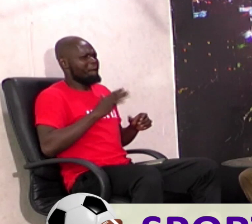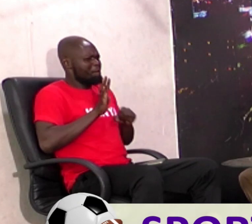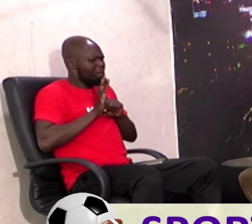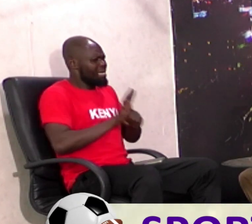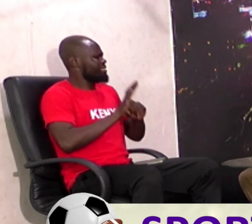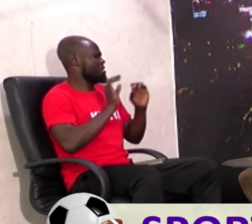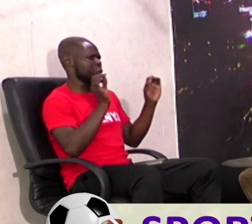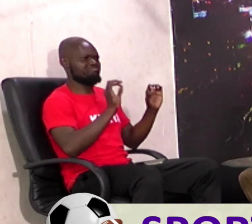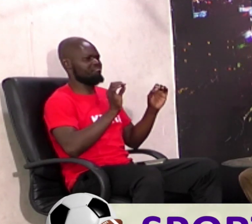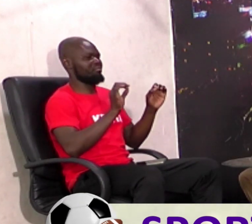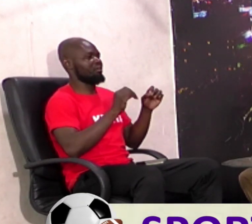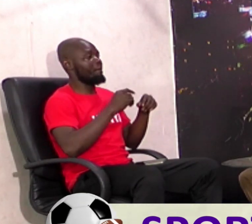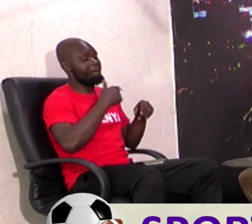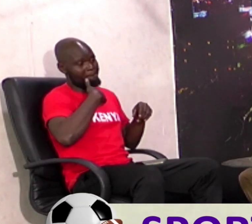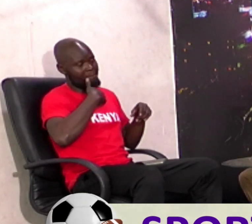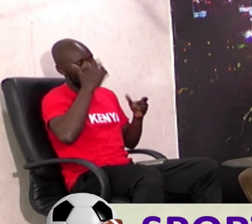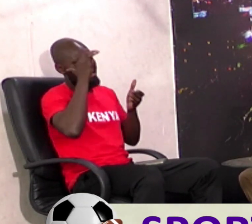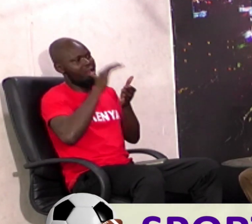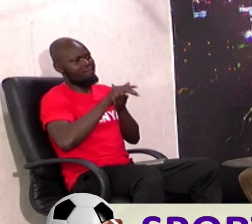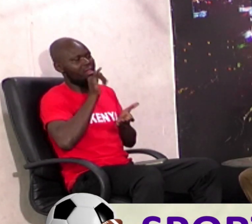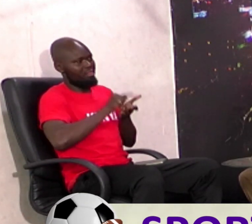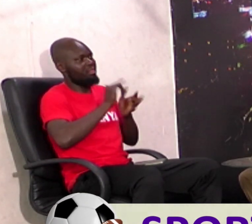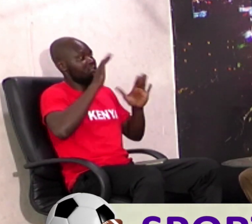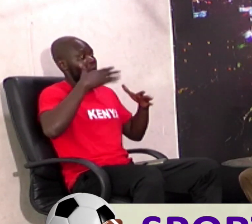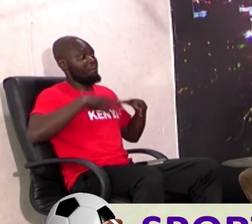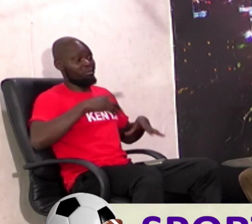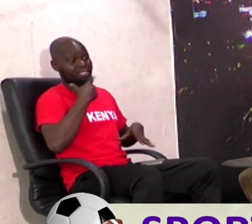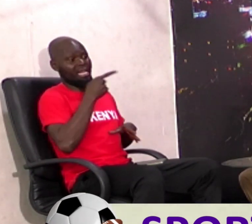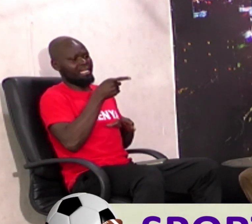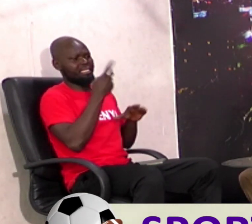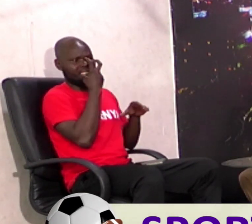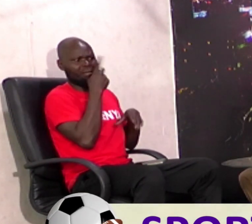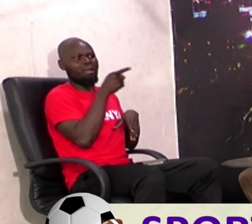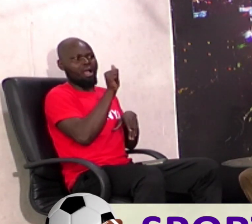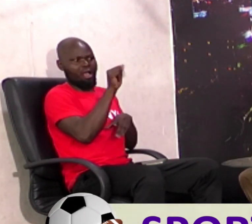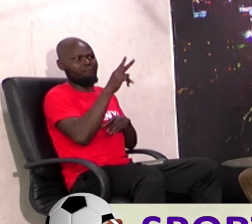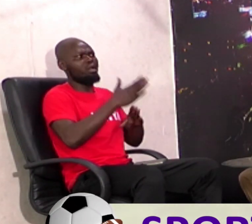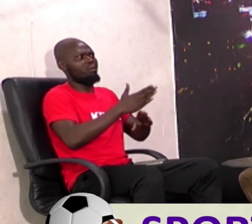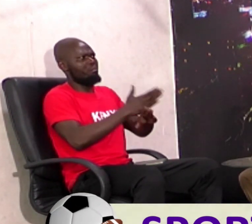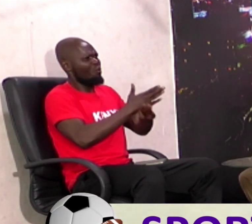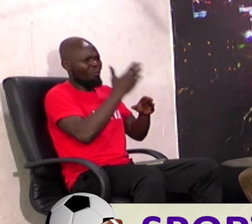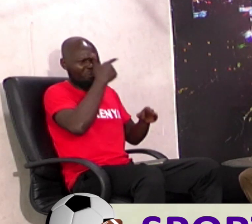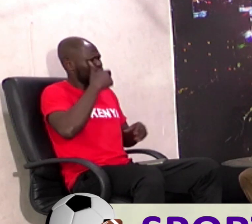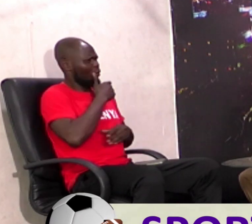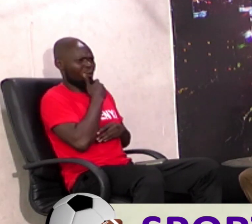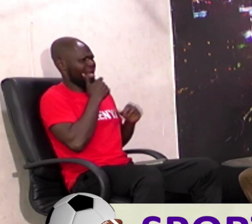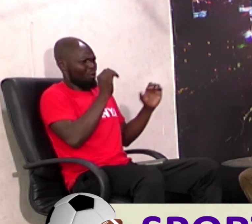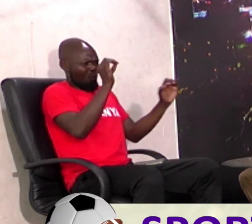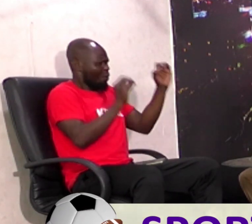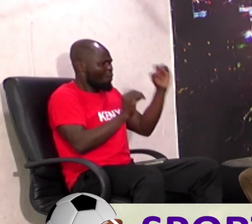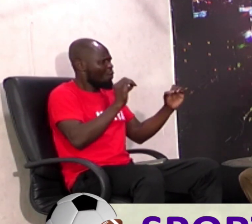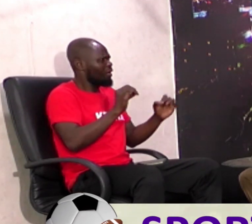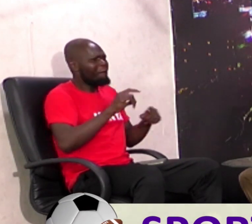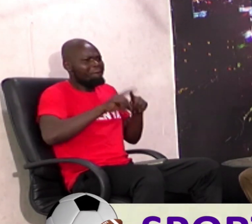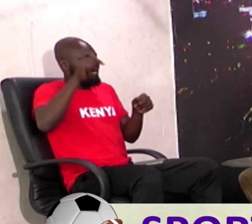mid, they're just okay, and they don't have that pressure. So for me, I believe that